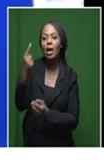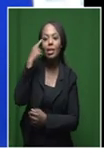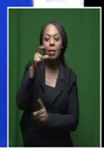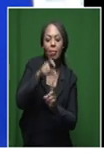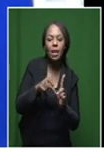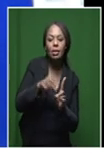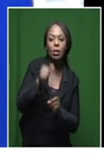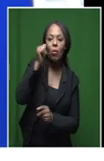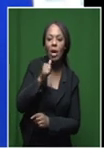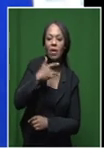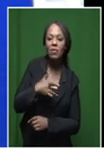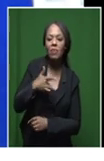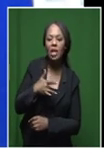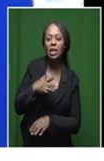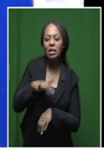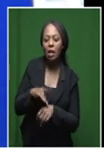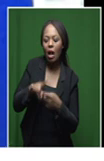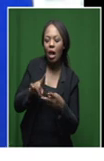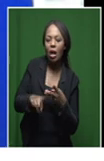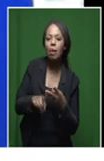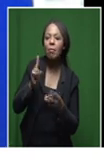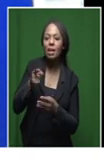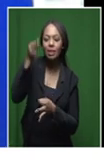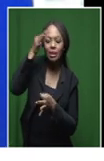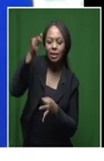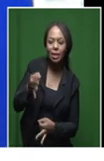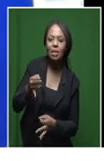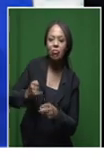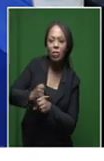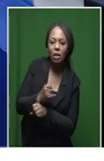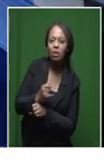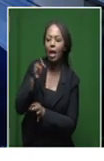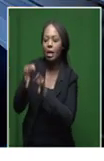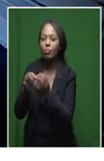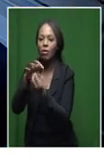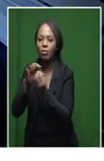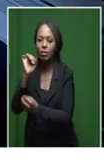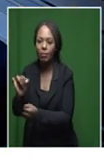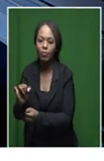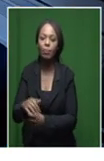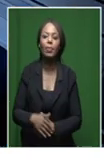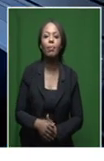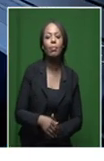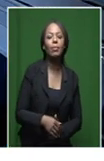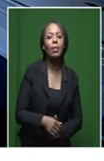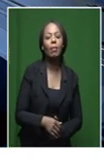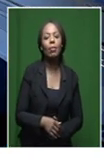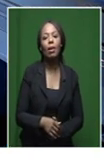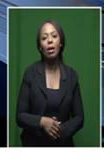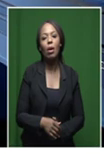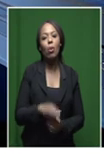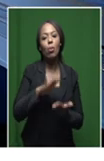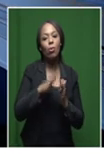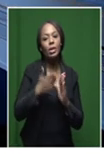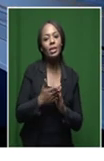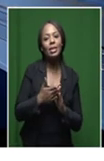as many decisions as they can when they're able to. So what is the benefit of community care or being looked